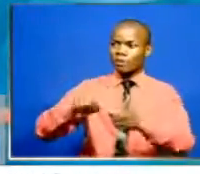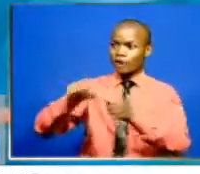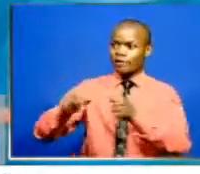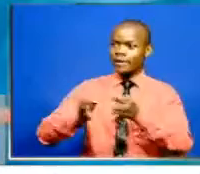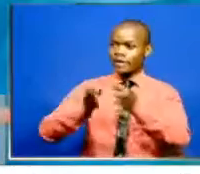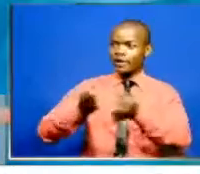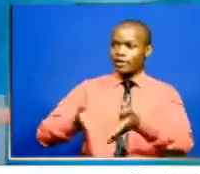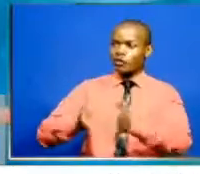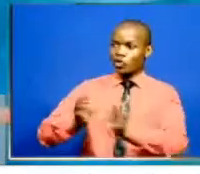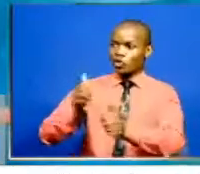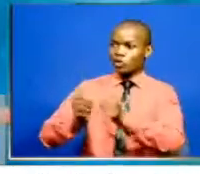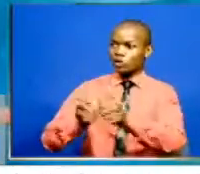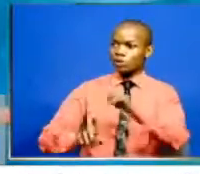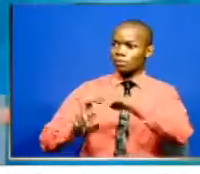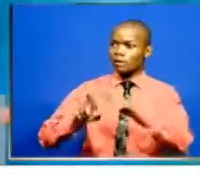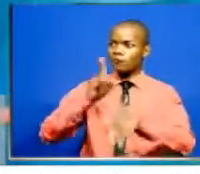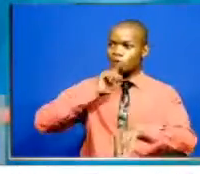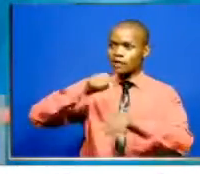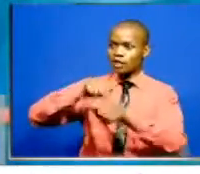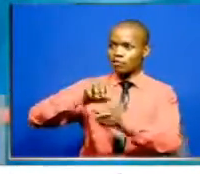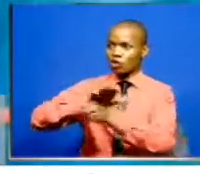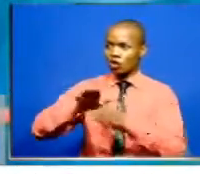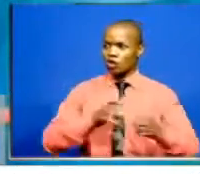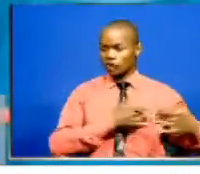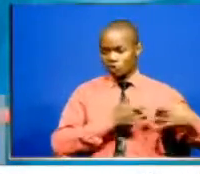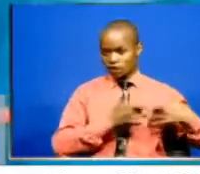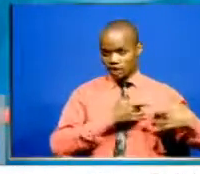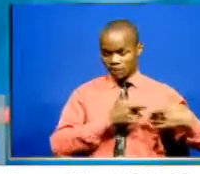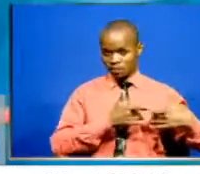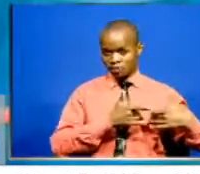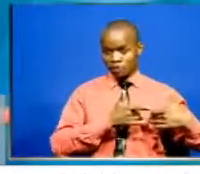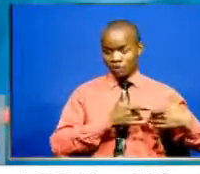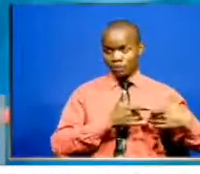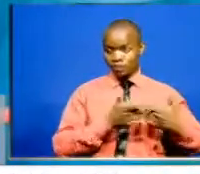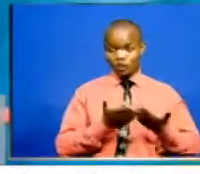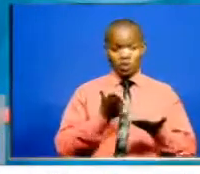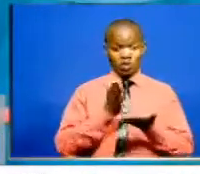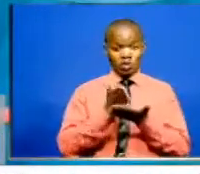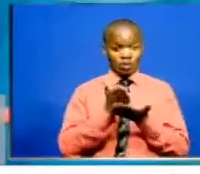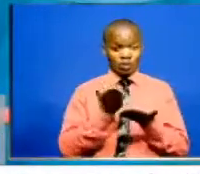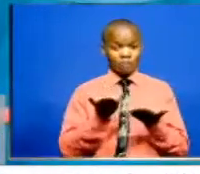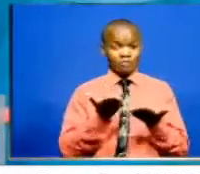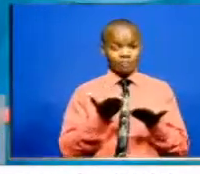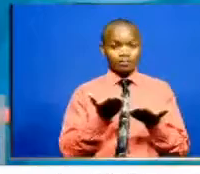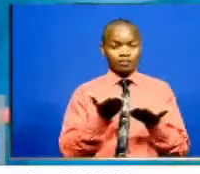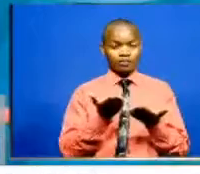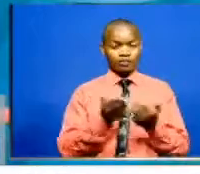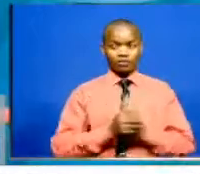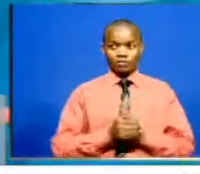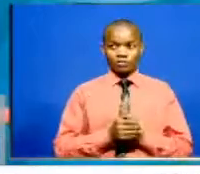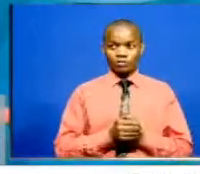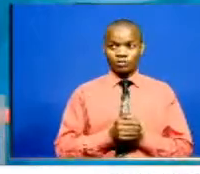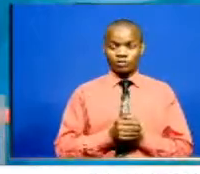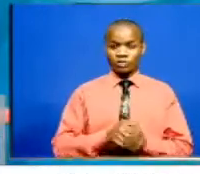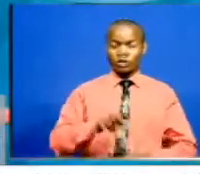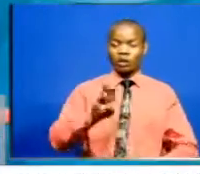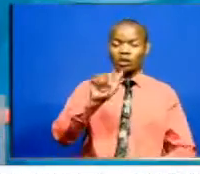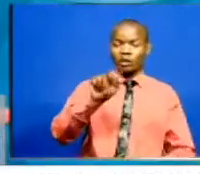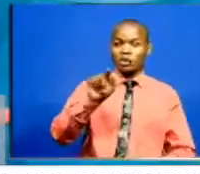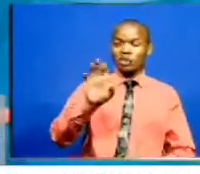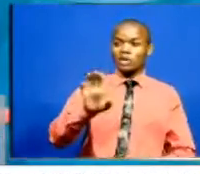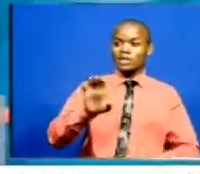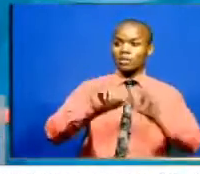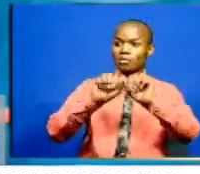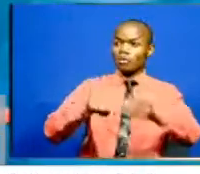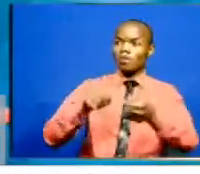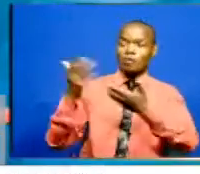have been generated during COVID-19, mm-hmm, we can really fear that those wastes being dumped in Africa. Yes.